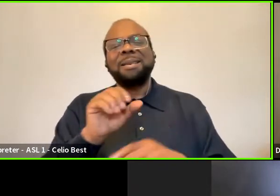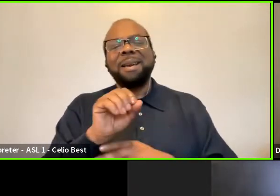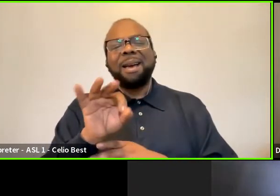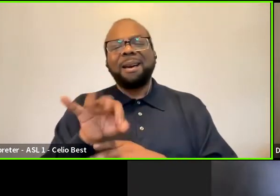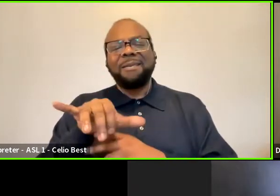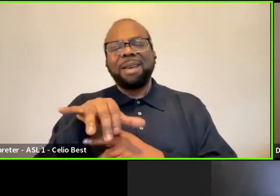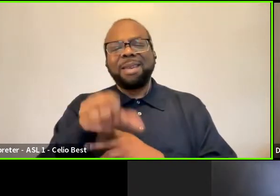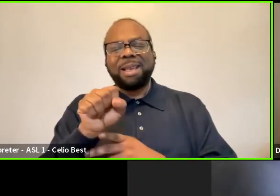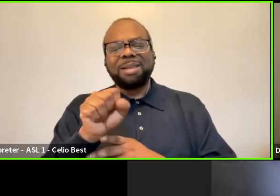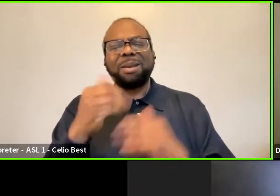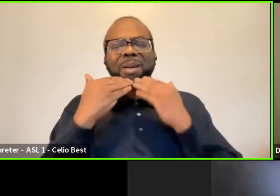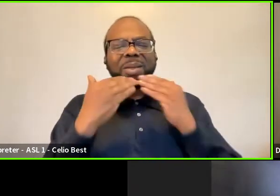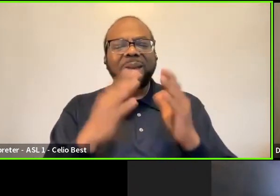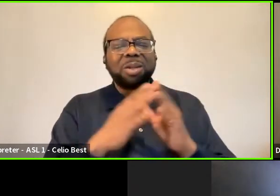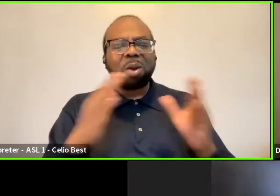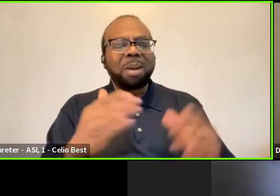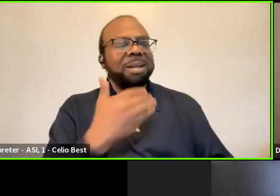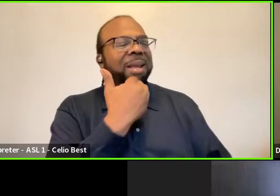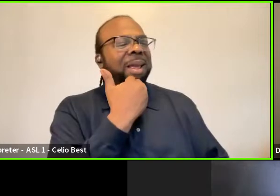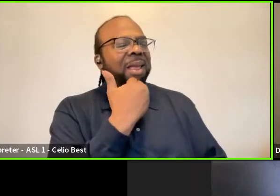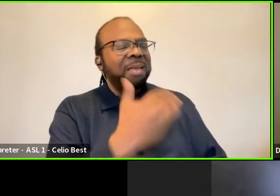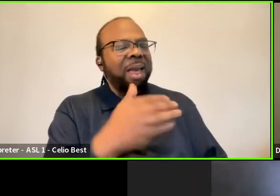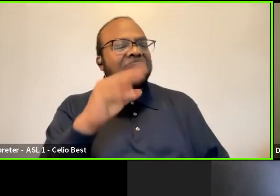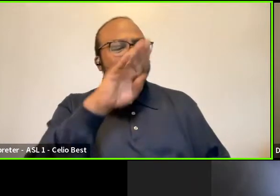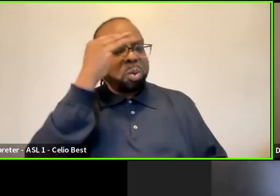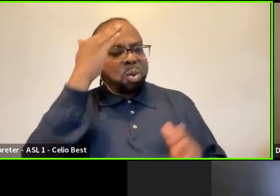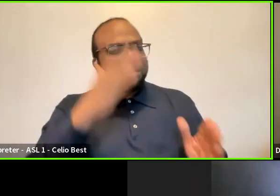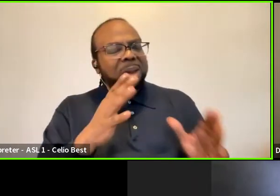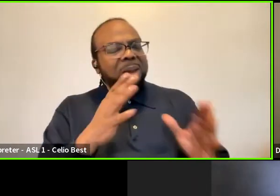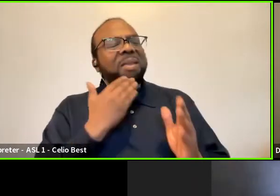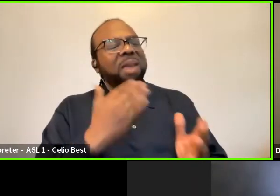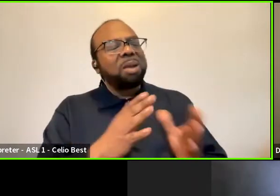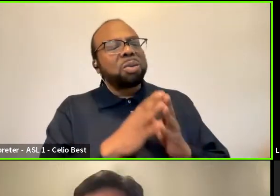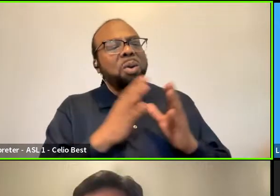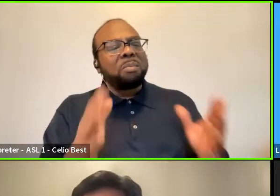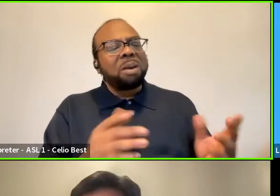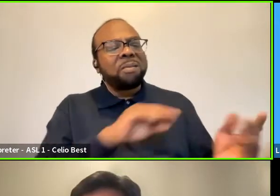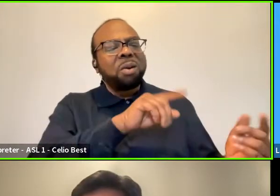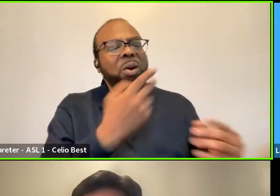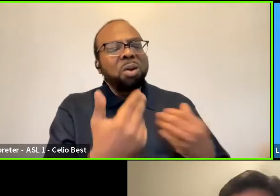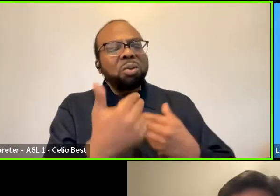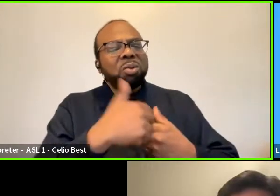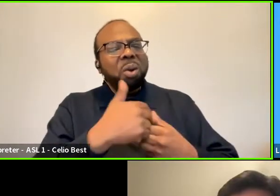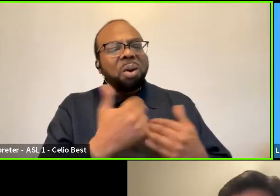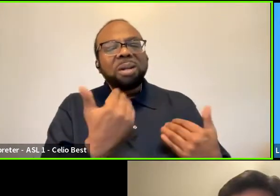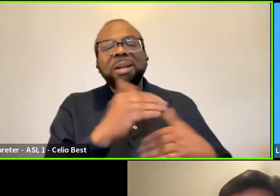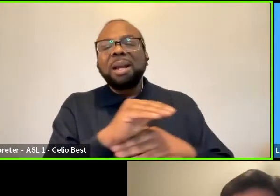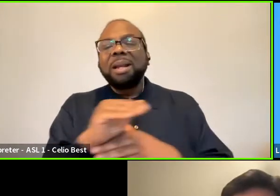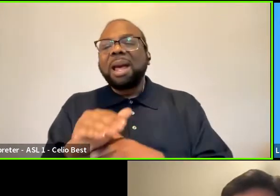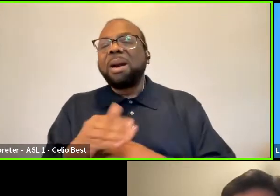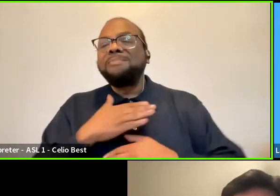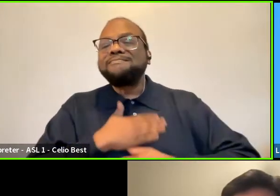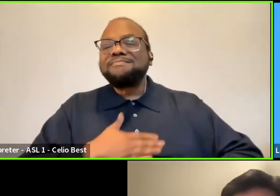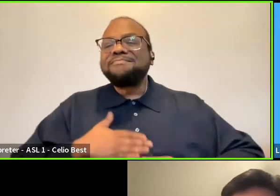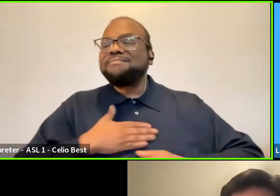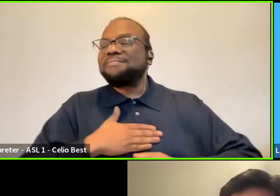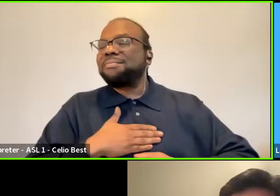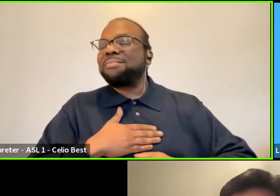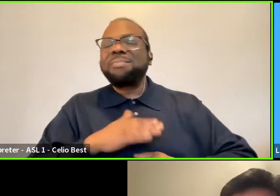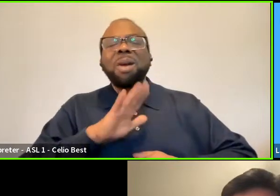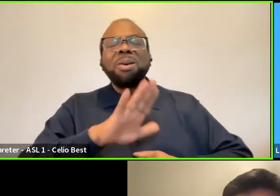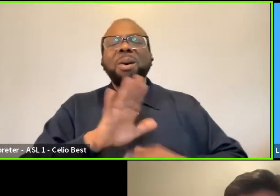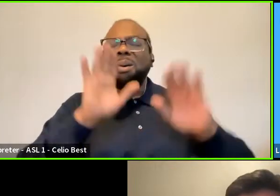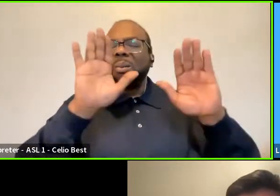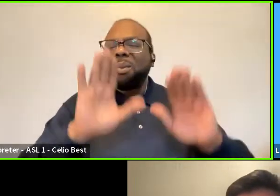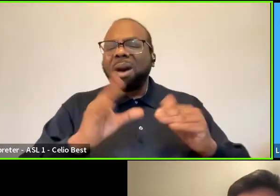Great. Thank you, Mayor. Thank you very much for being with us tonight. We really appreciate it and for your incredible